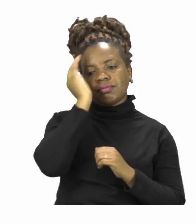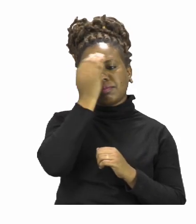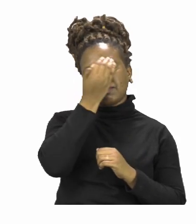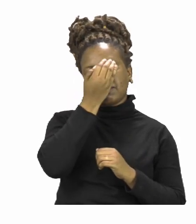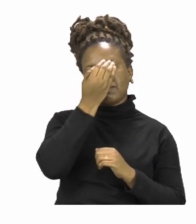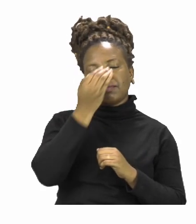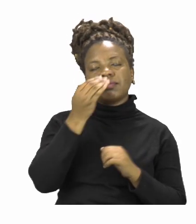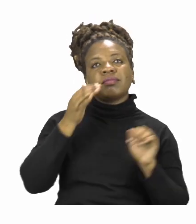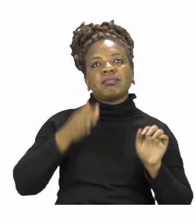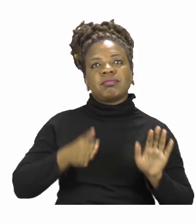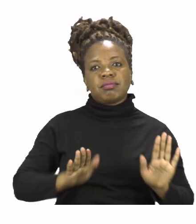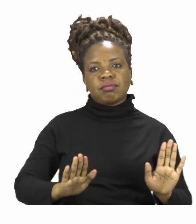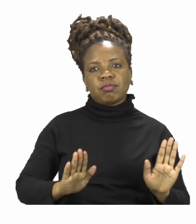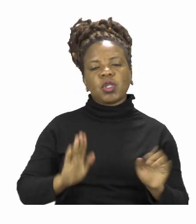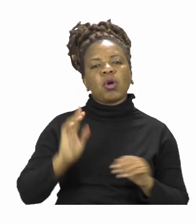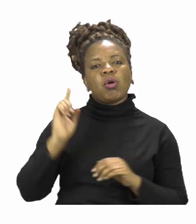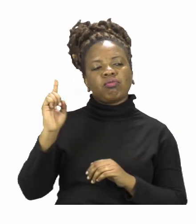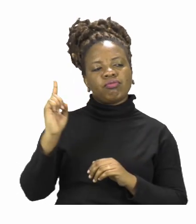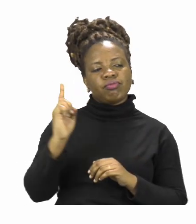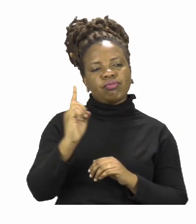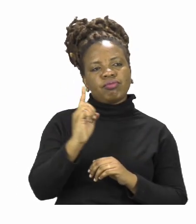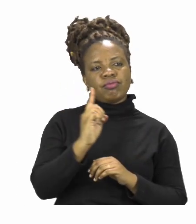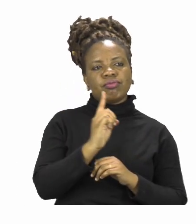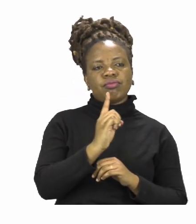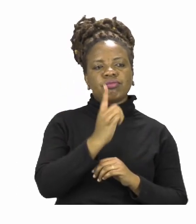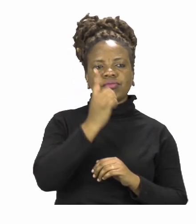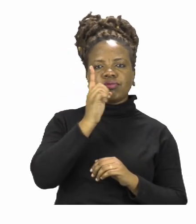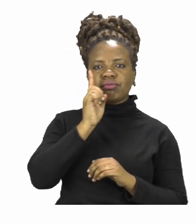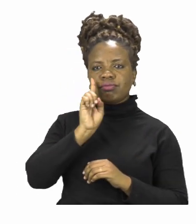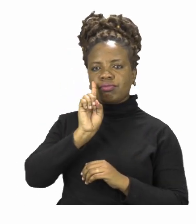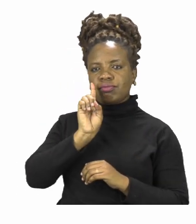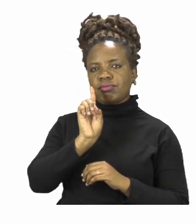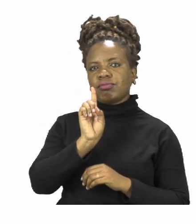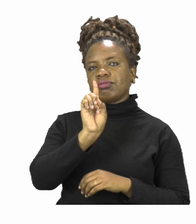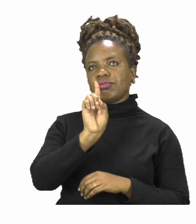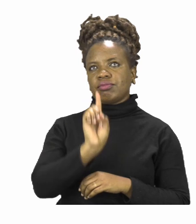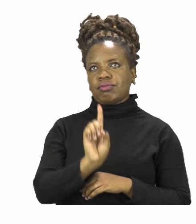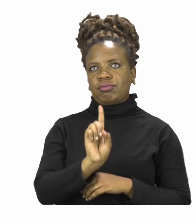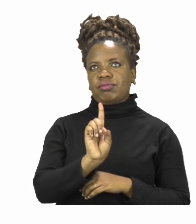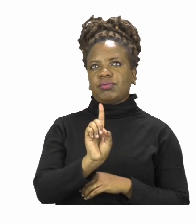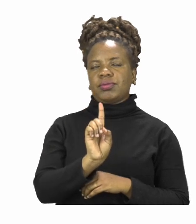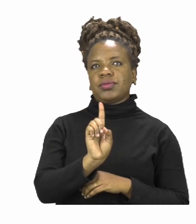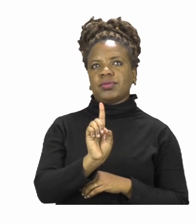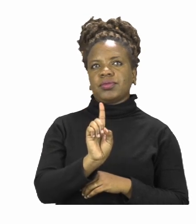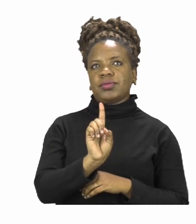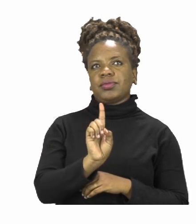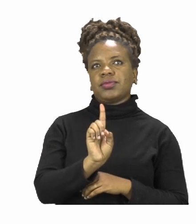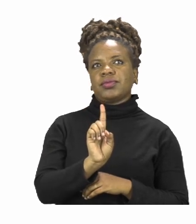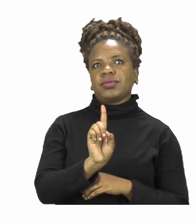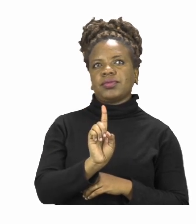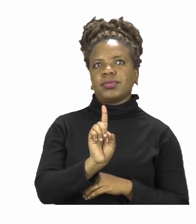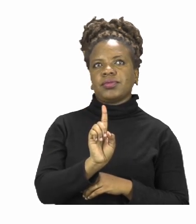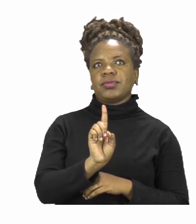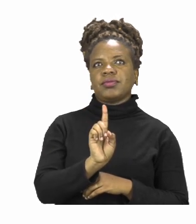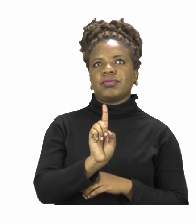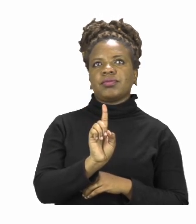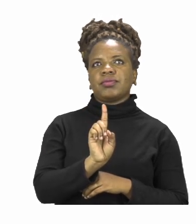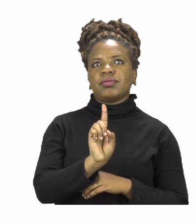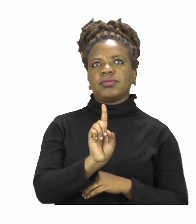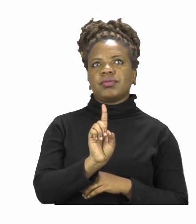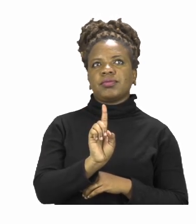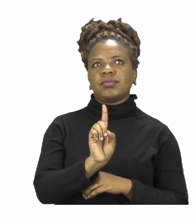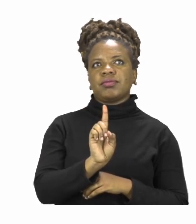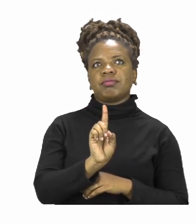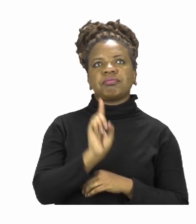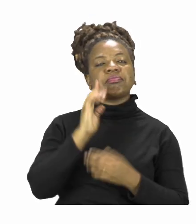and walked to the front. She turned around slowly and faced the class. As some of